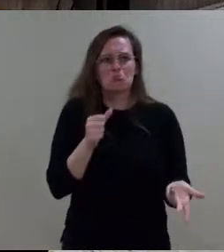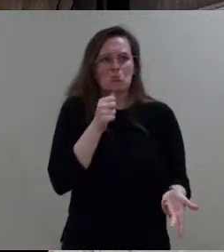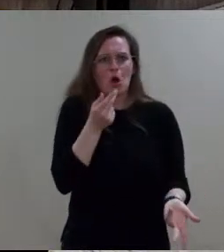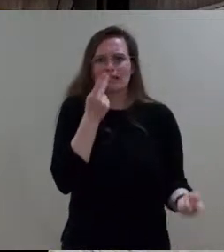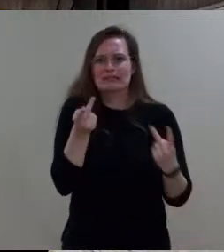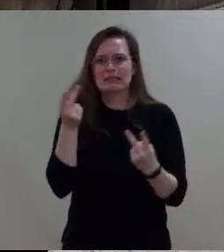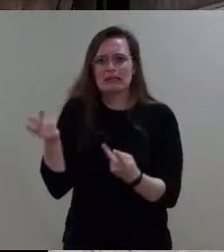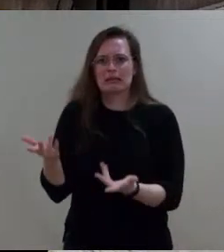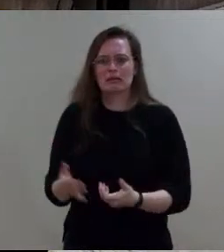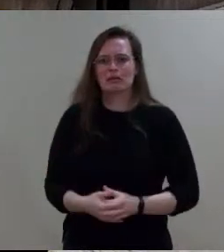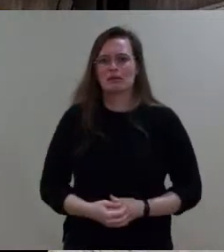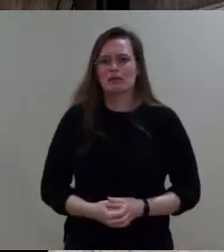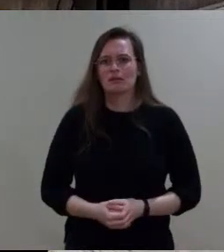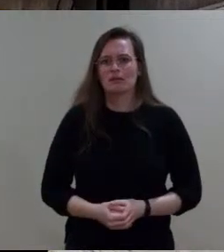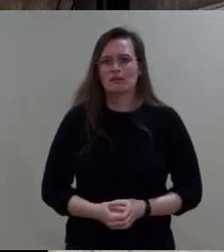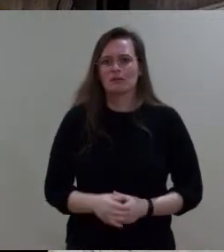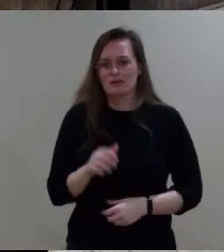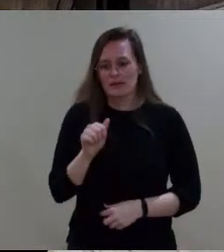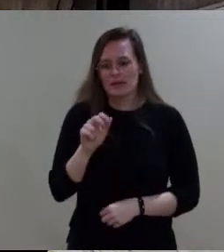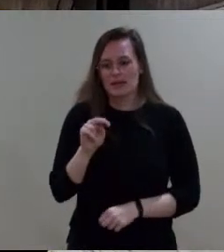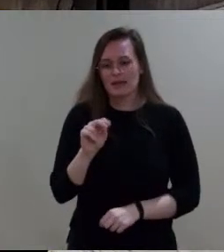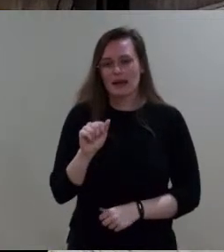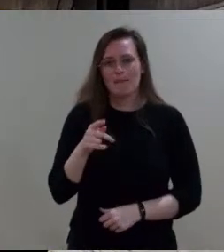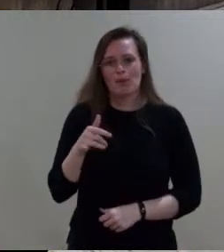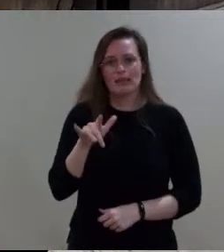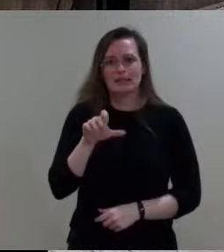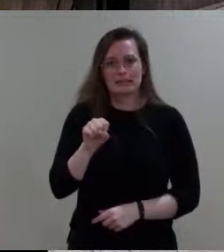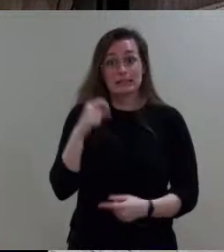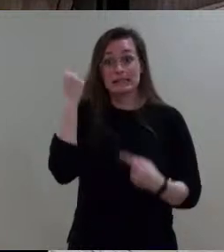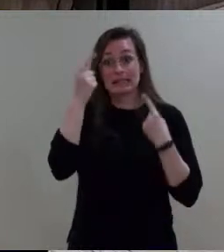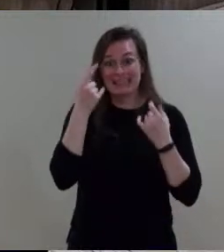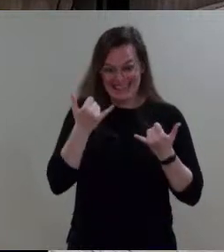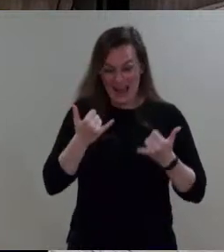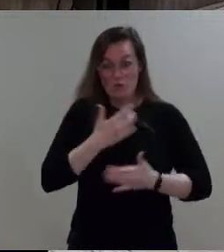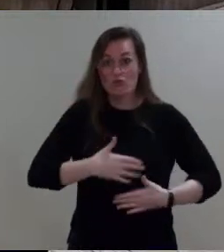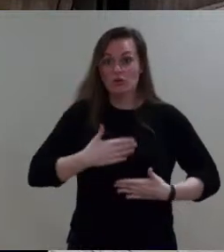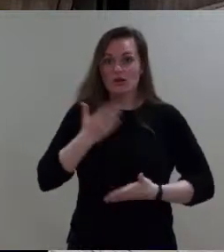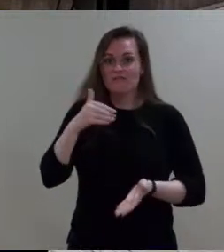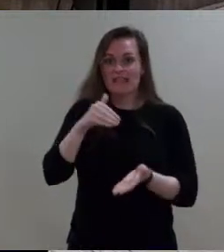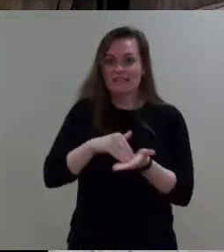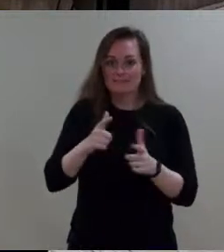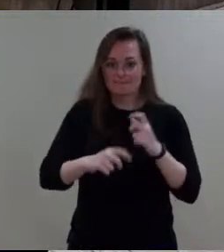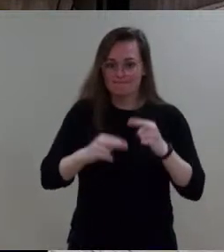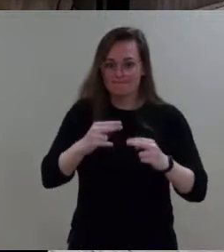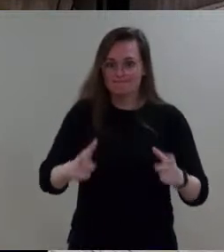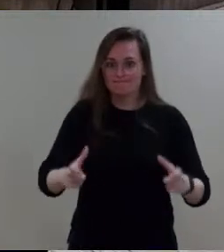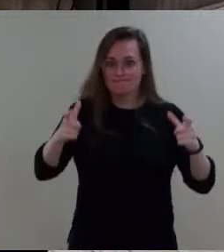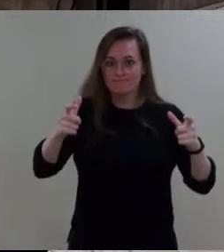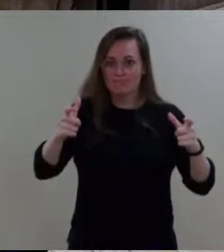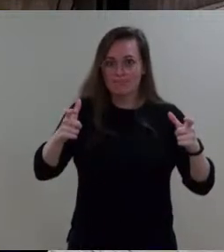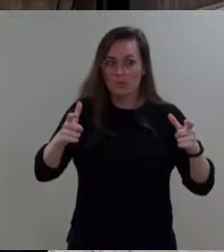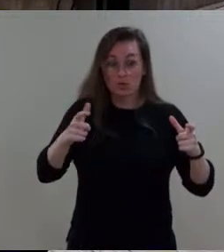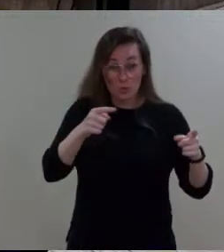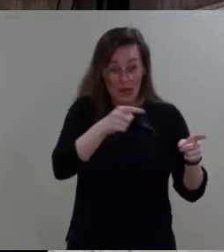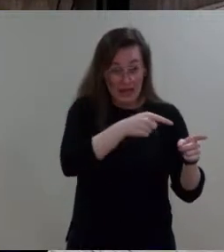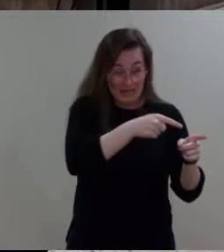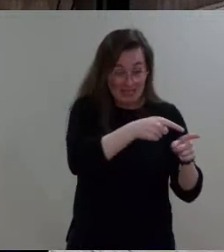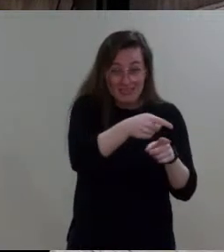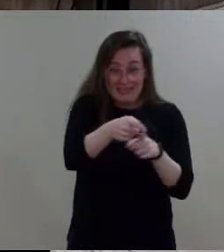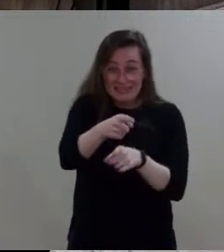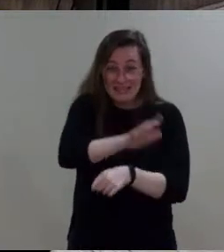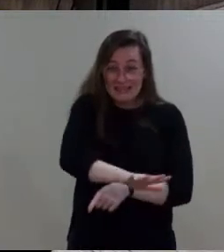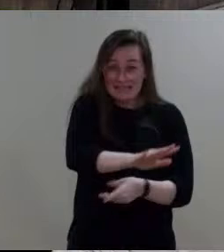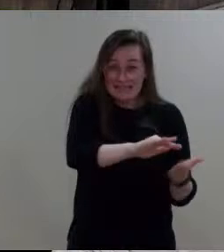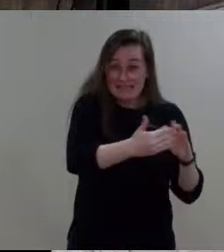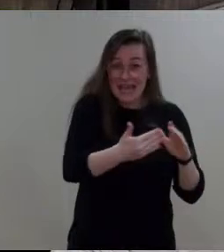Annapolis is considered a recreational facility. All these places have that extra income stream, and Kentville